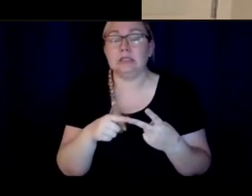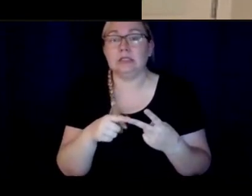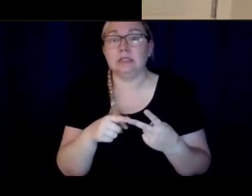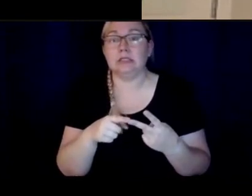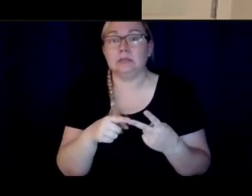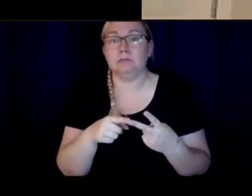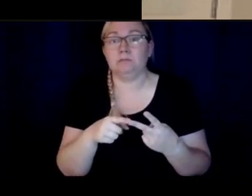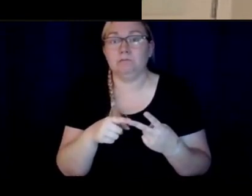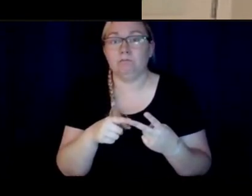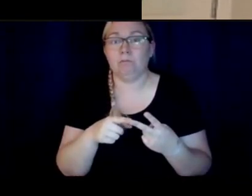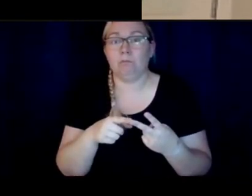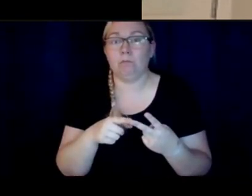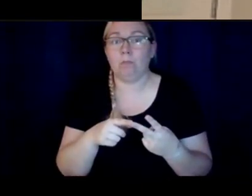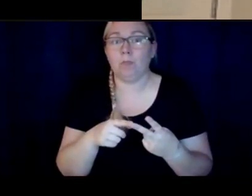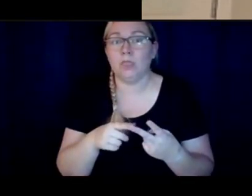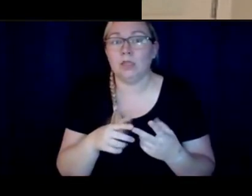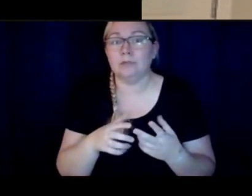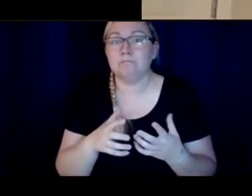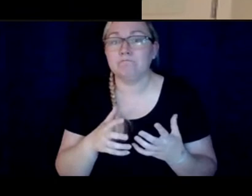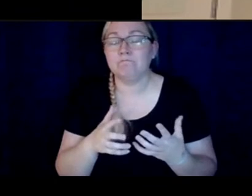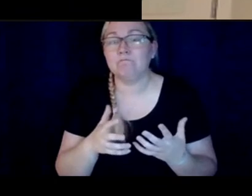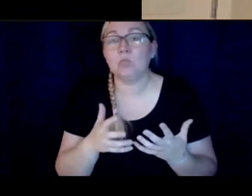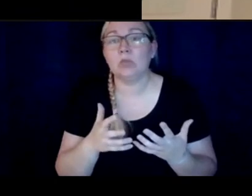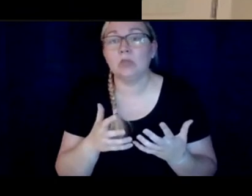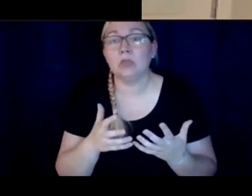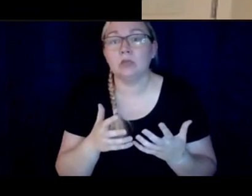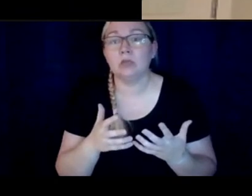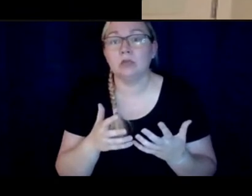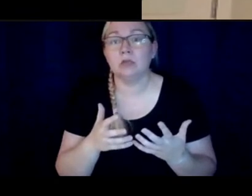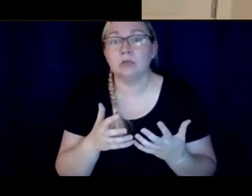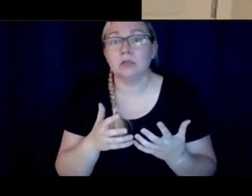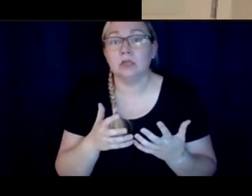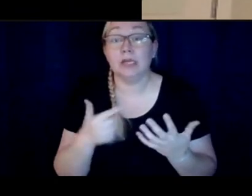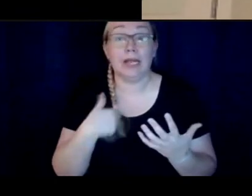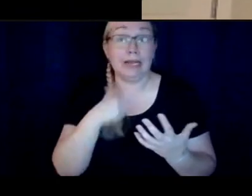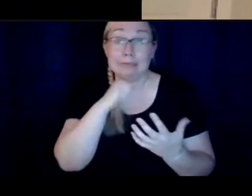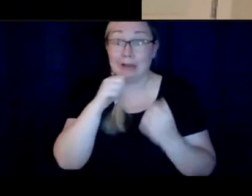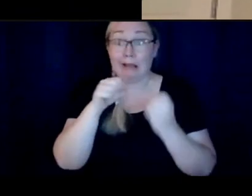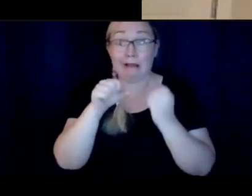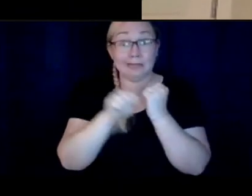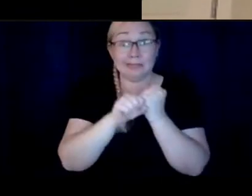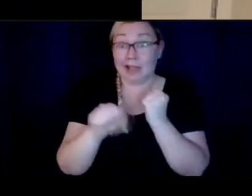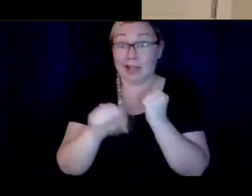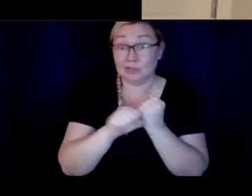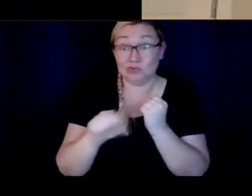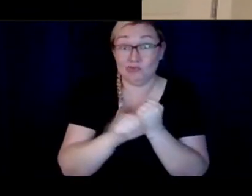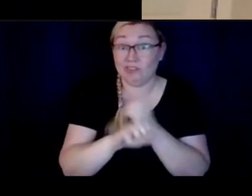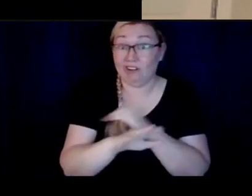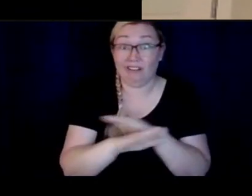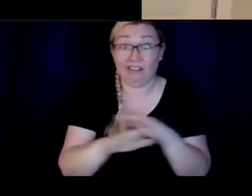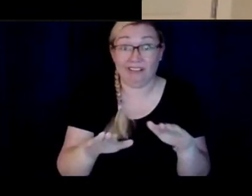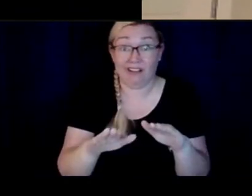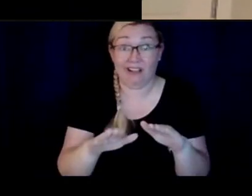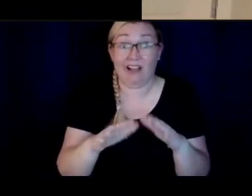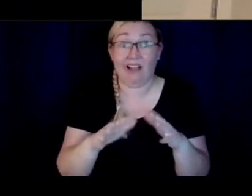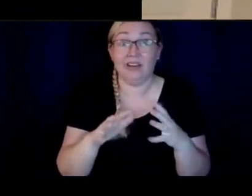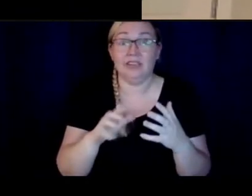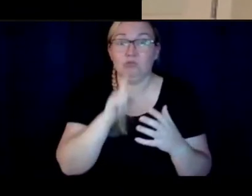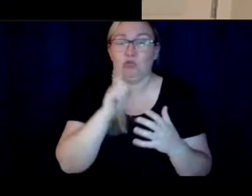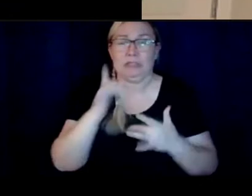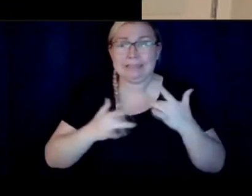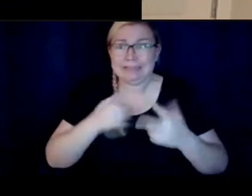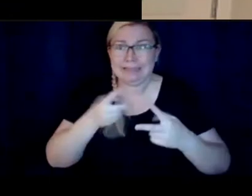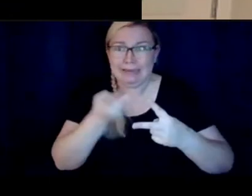of awesomeness. And I'm not exaggerating. It's like I'm so stoked for these